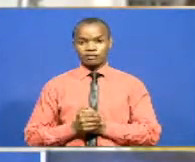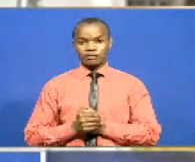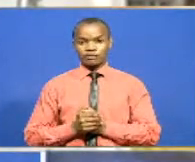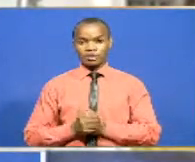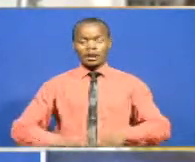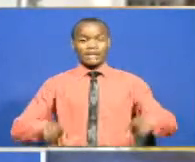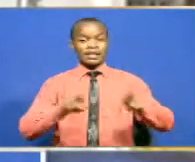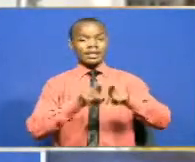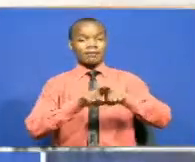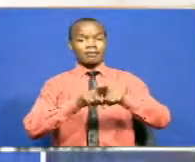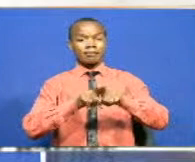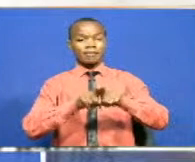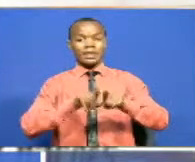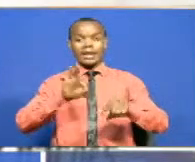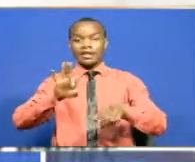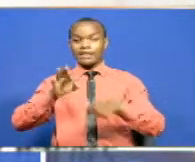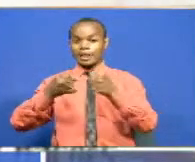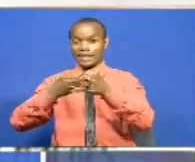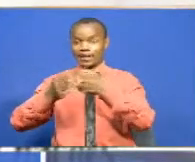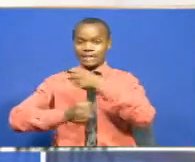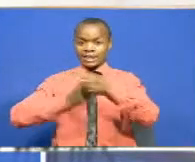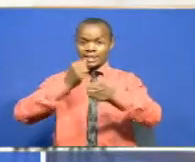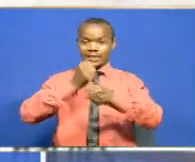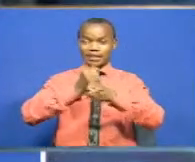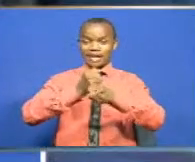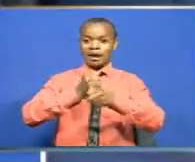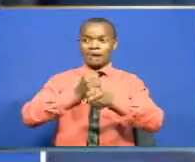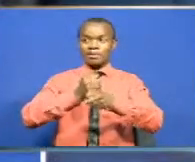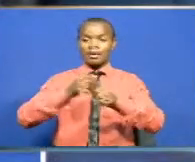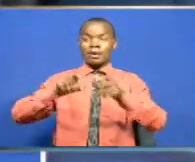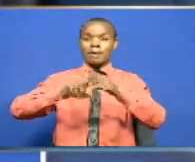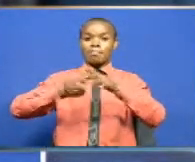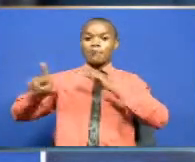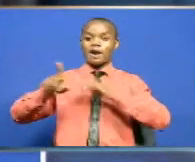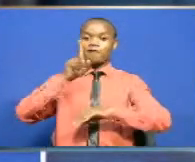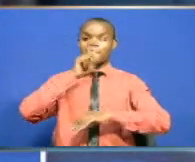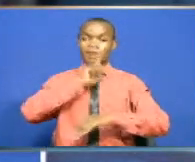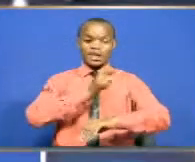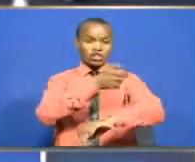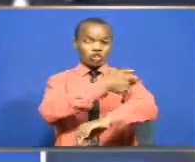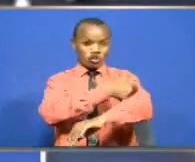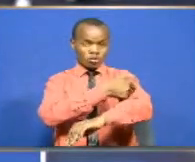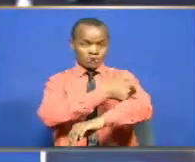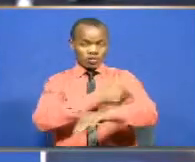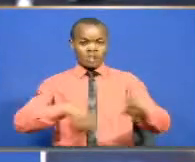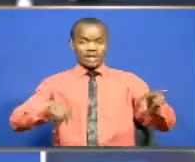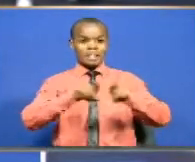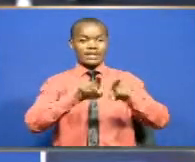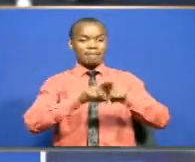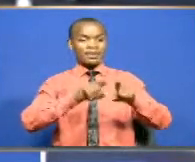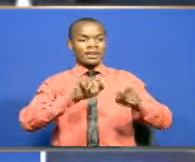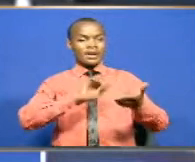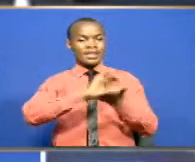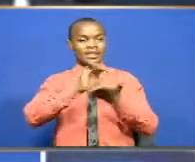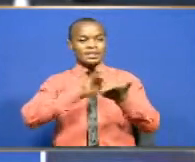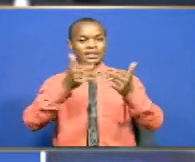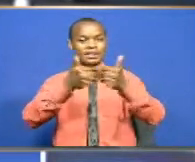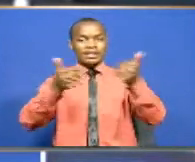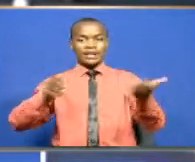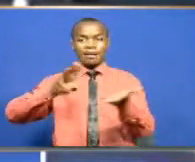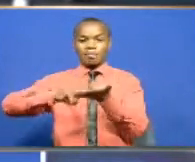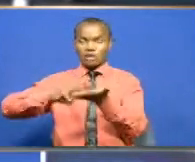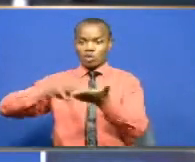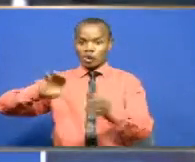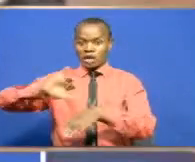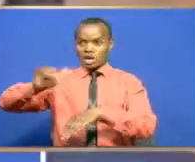The 38-year-old is said to have fled from Makalda Sub-County Hospital, which is the quarantine center in Migori County, to